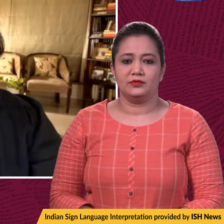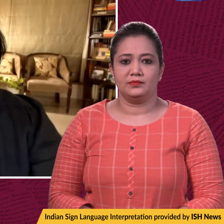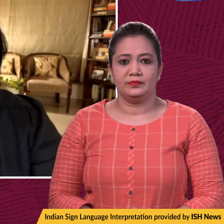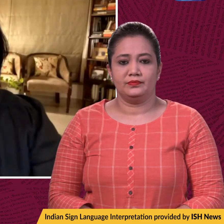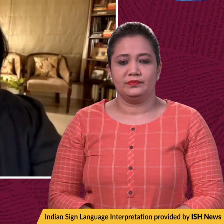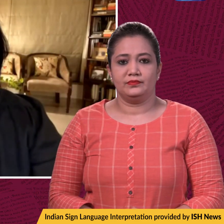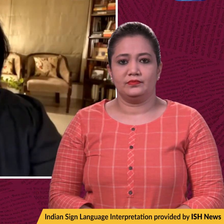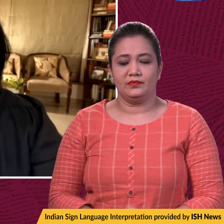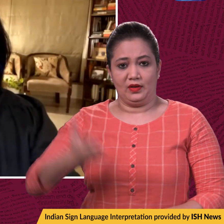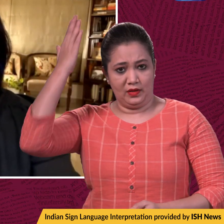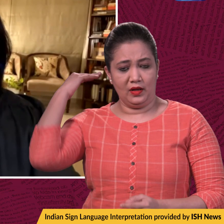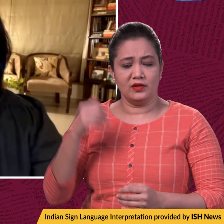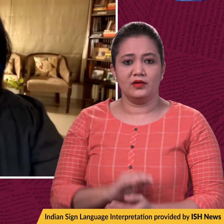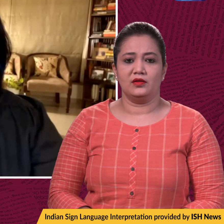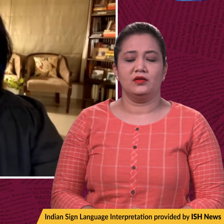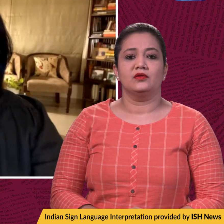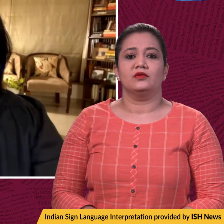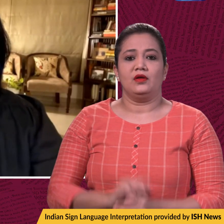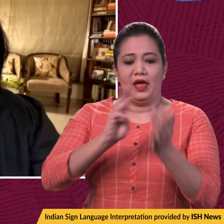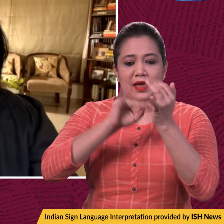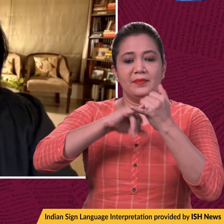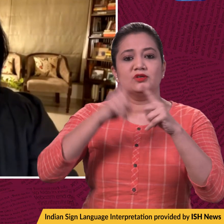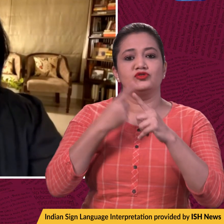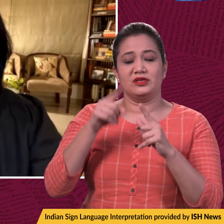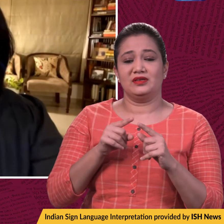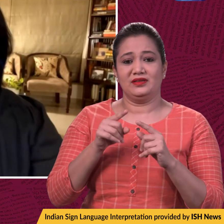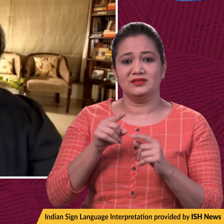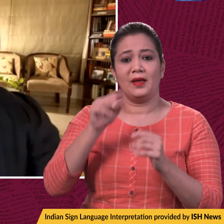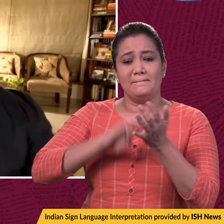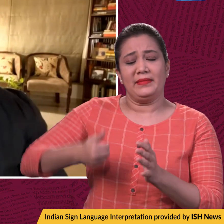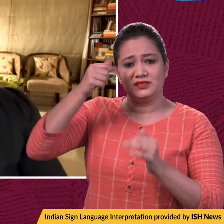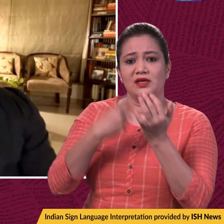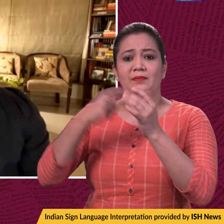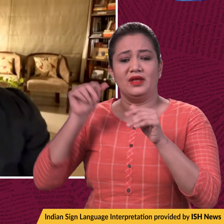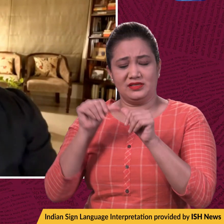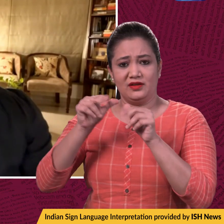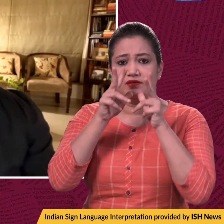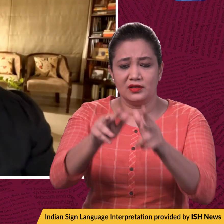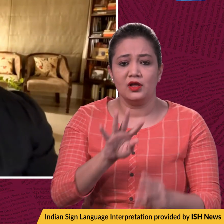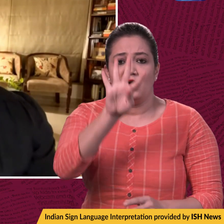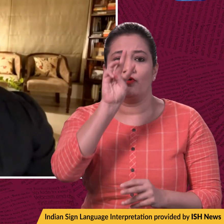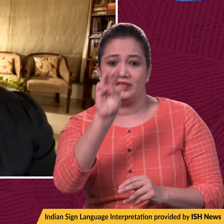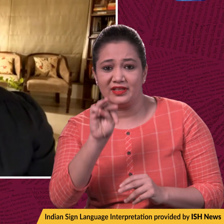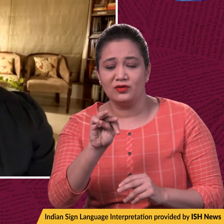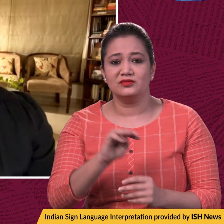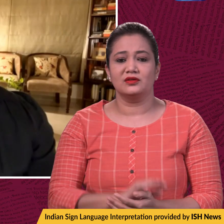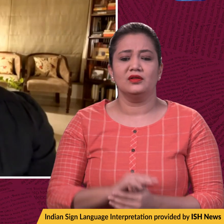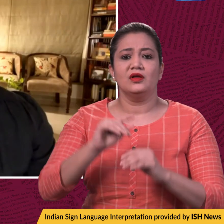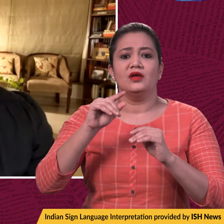all. Earlier, Union Social Justice and Empowerment Minister Ramdas Athavale informed Parliament that out of the